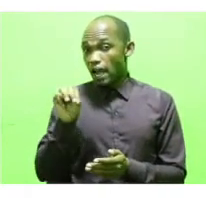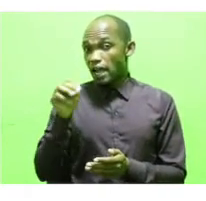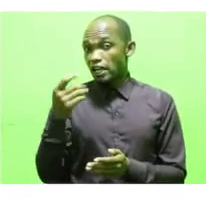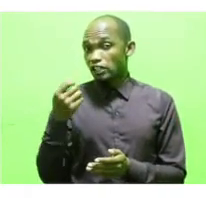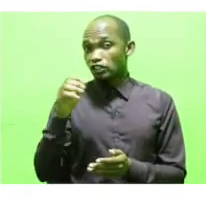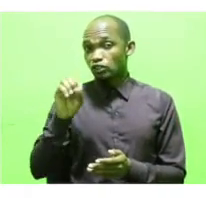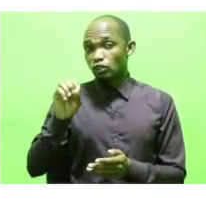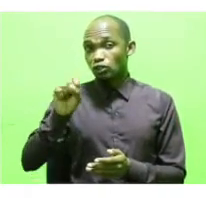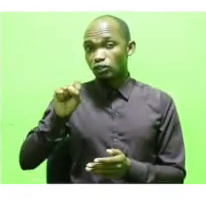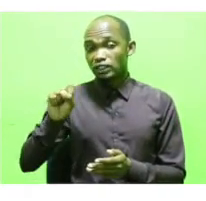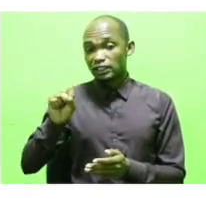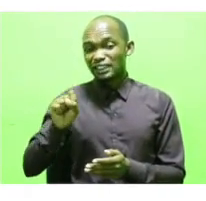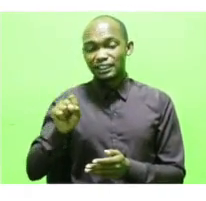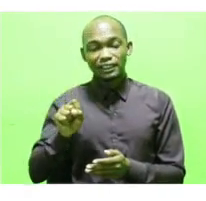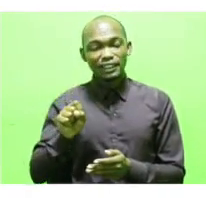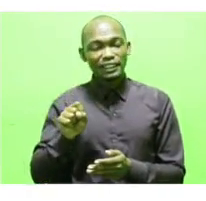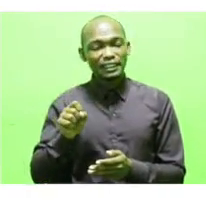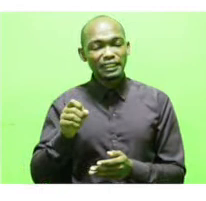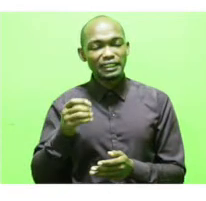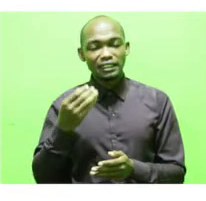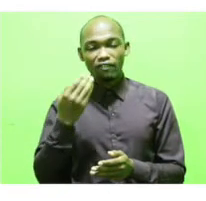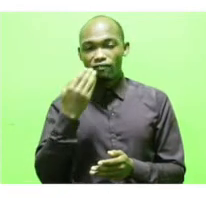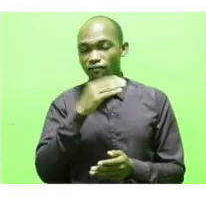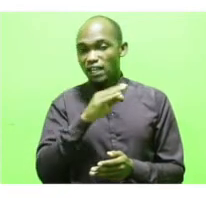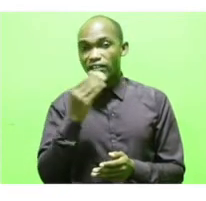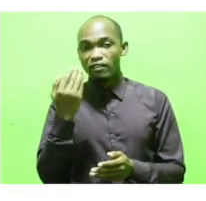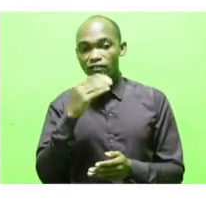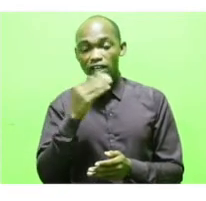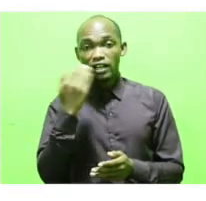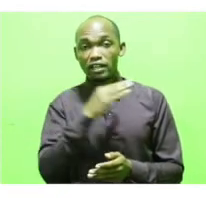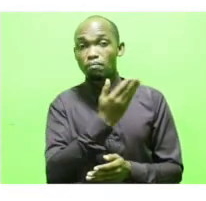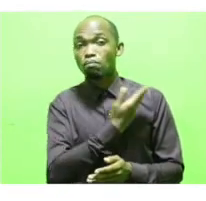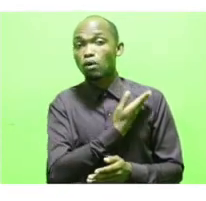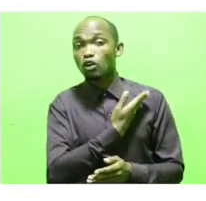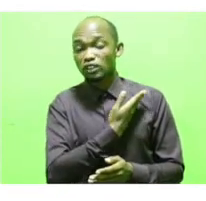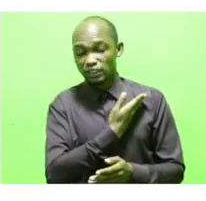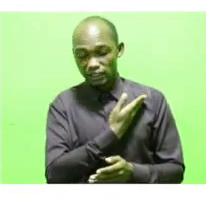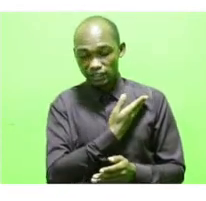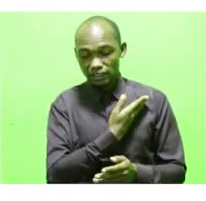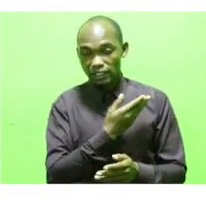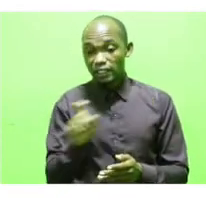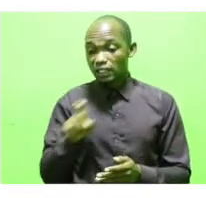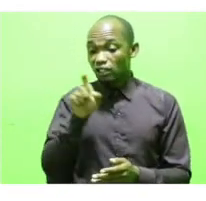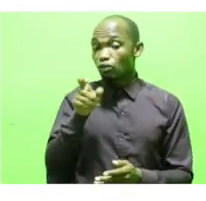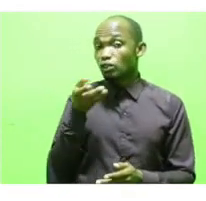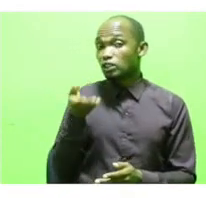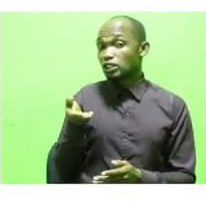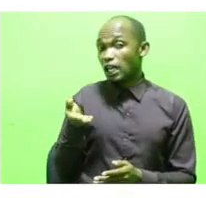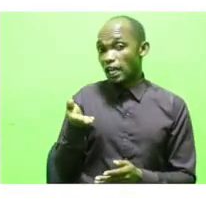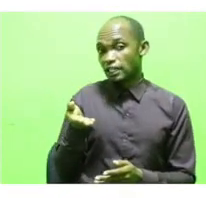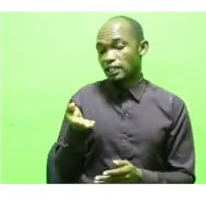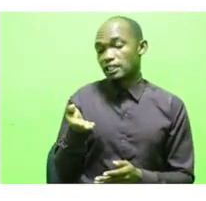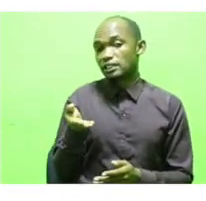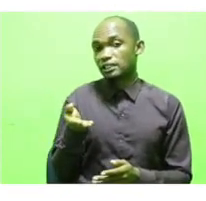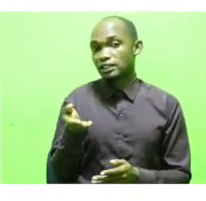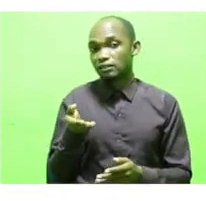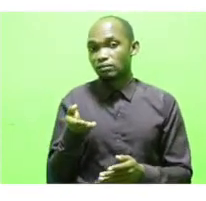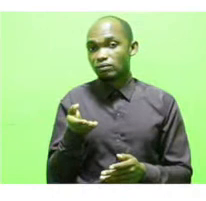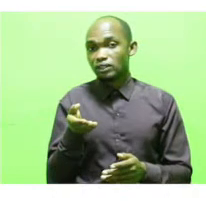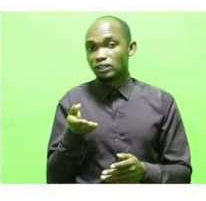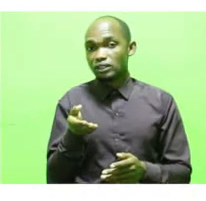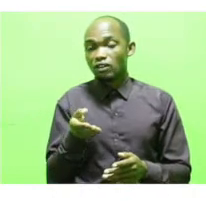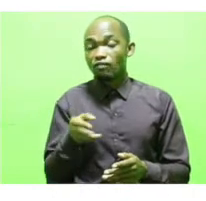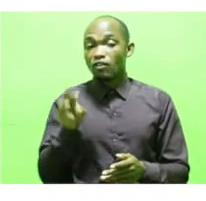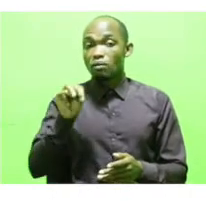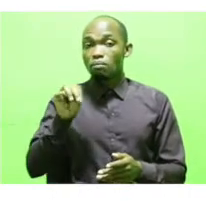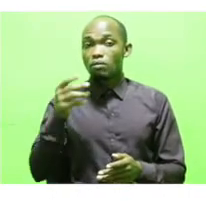Mitosis is very, very important to an organism. So in a question like this, when we are told to explain